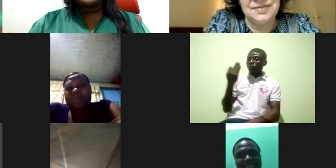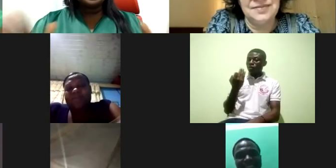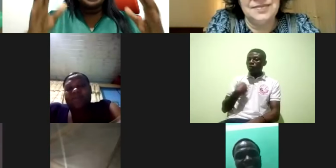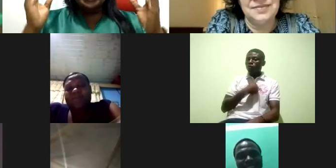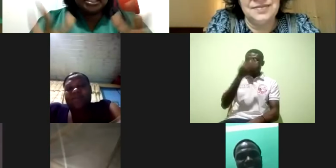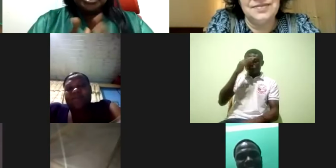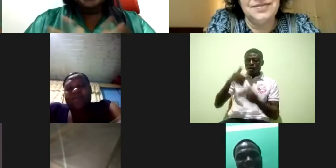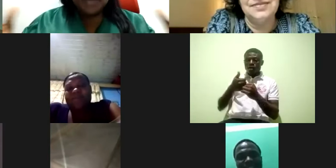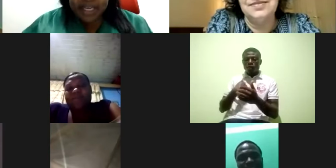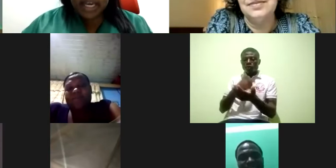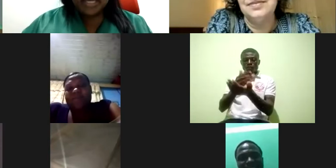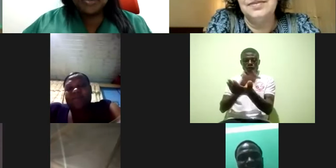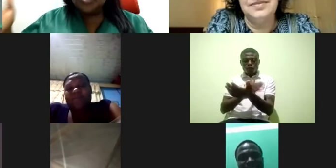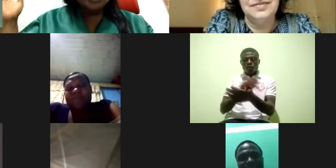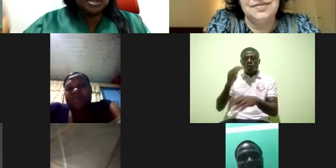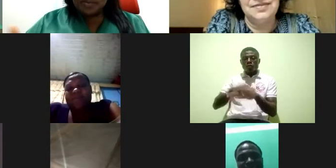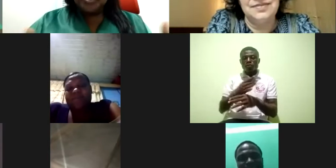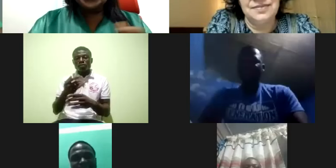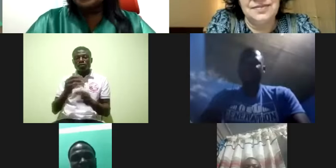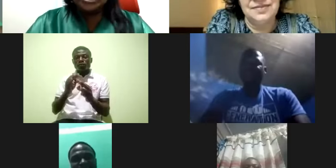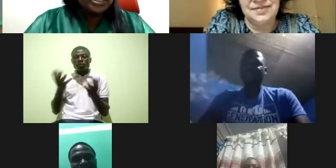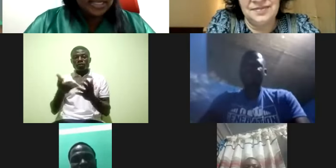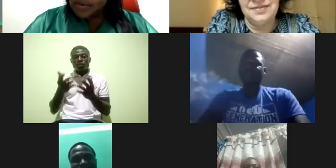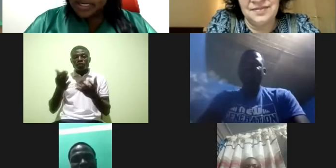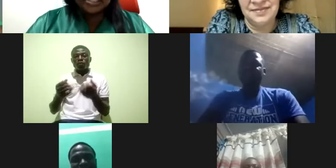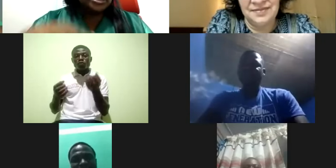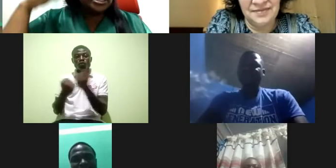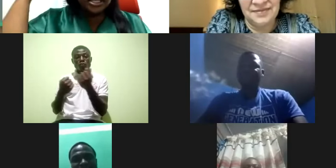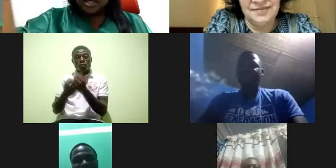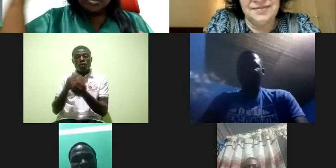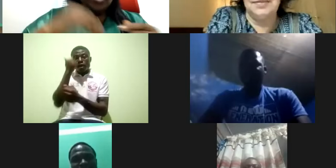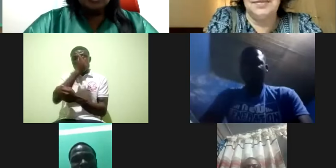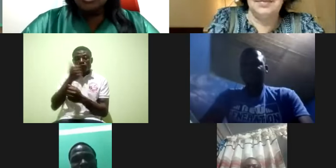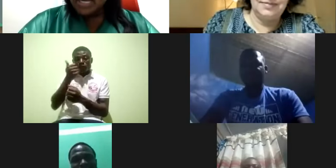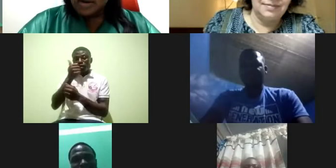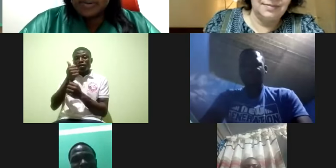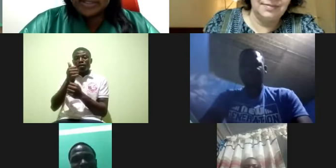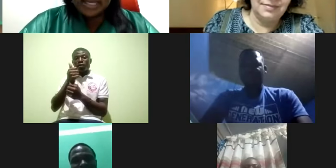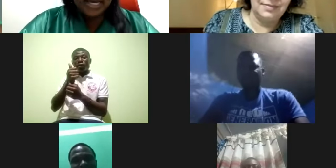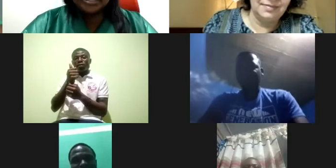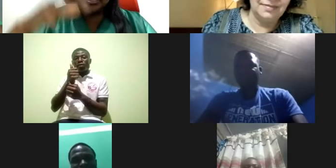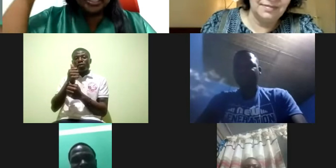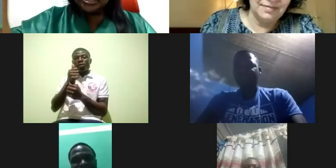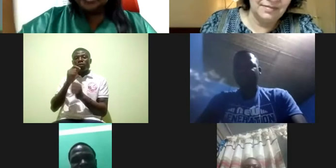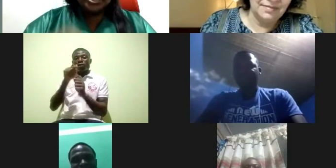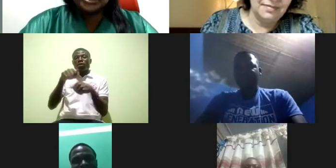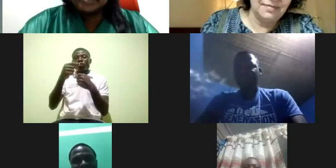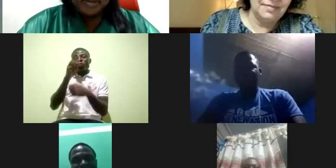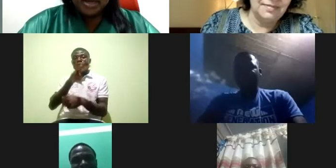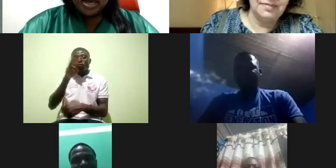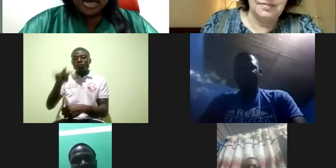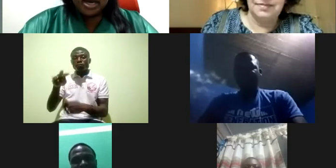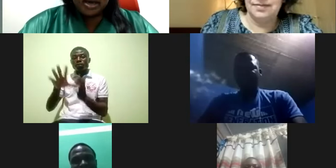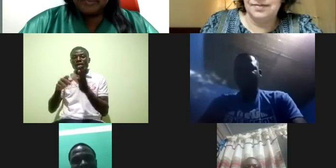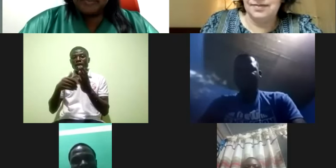on this. And listen, if you're here and you also want to support Africa Dyslexia Organization, you go on our website and there is a